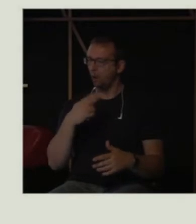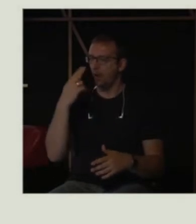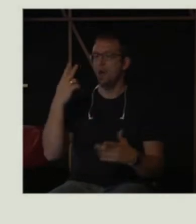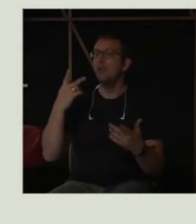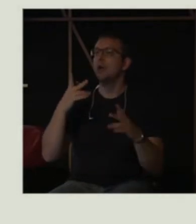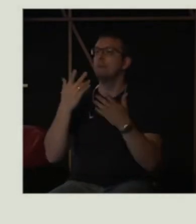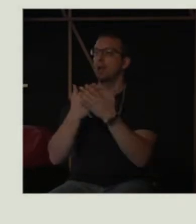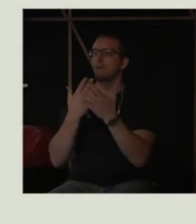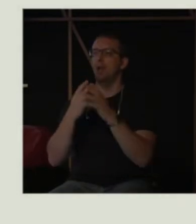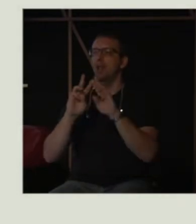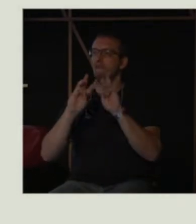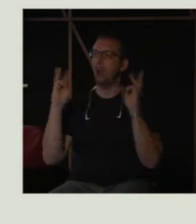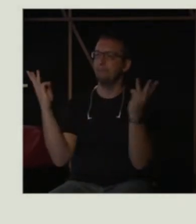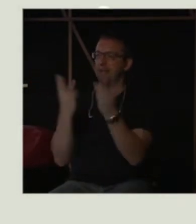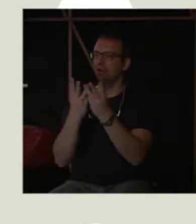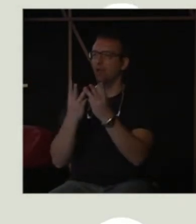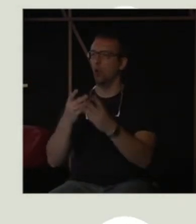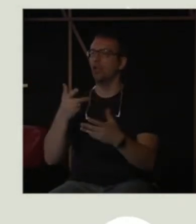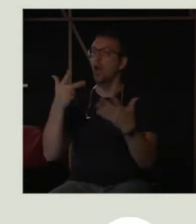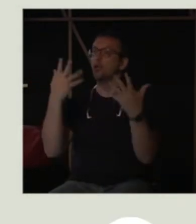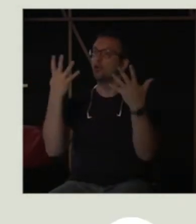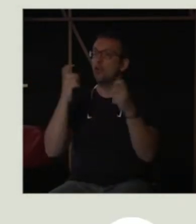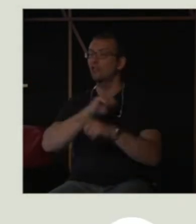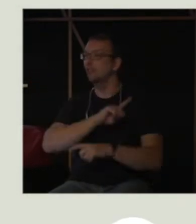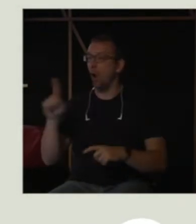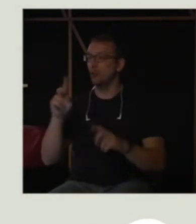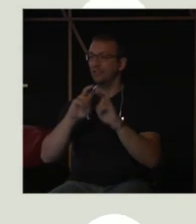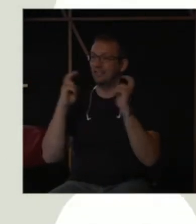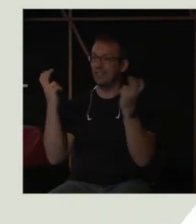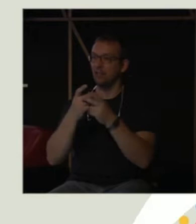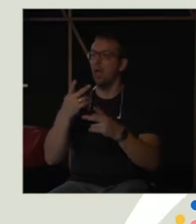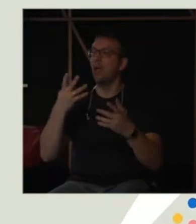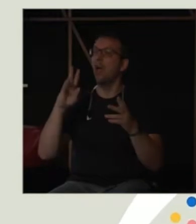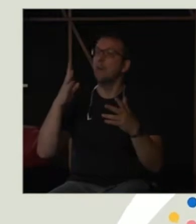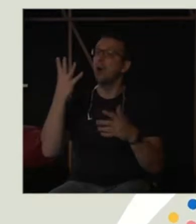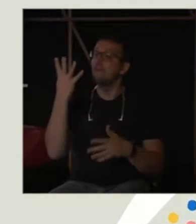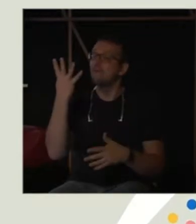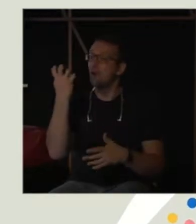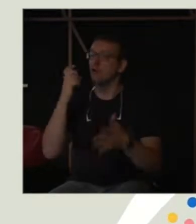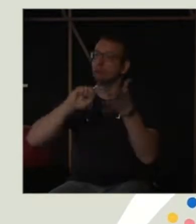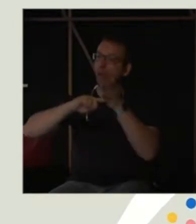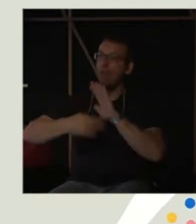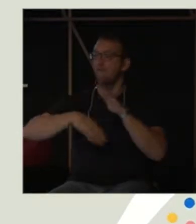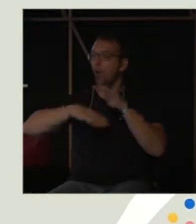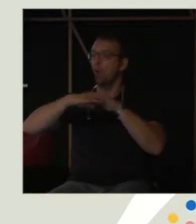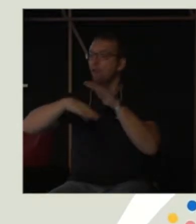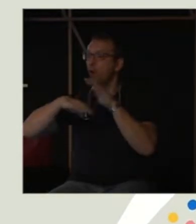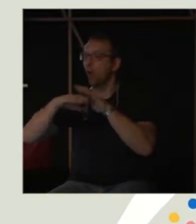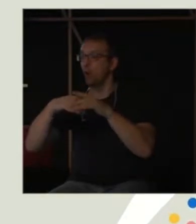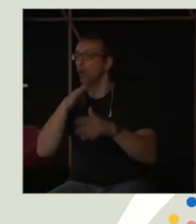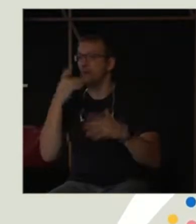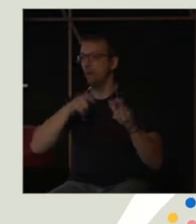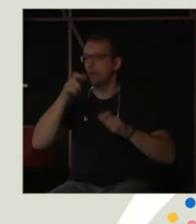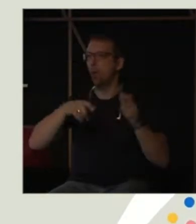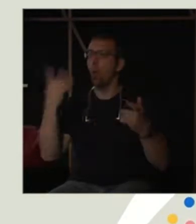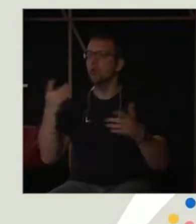enough to fill Wembley Stadium's 90,000 seats more than 30 times. Or, put another way, in a full Wembley, at